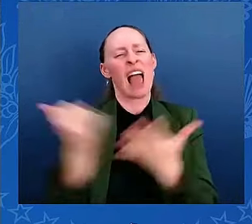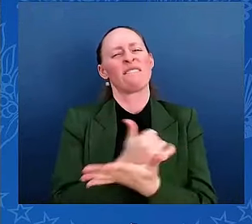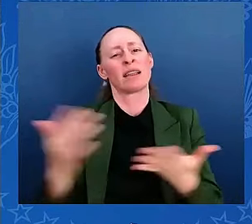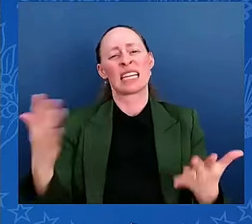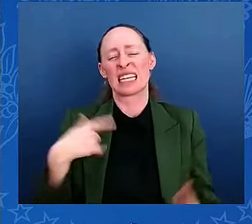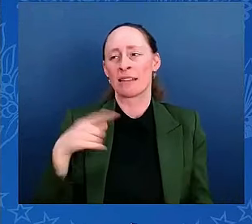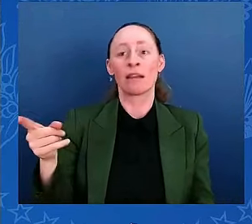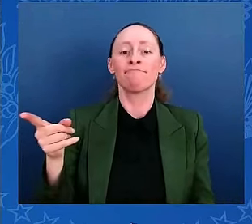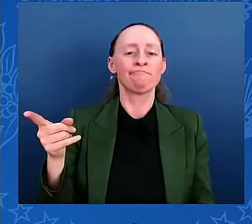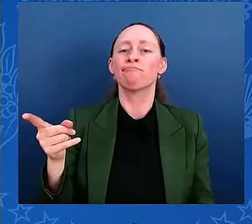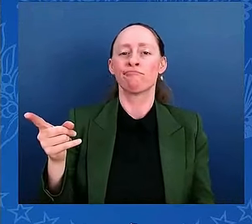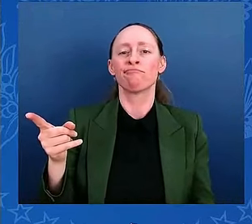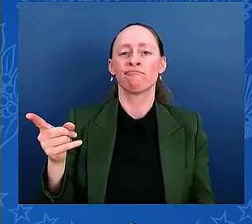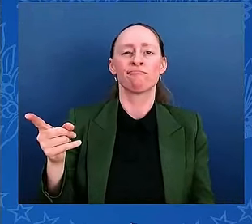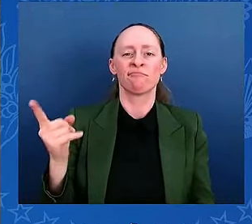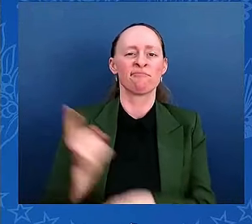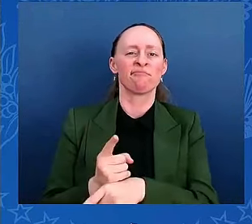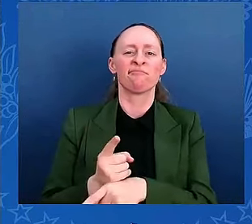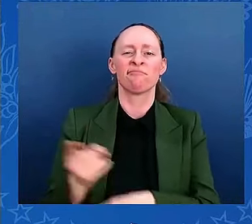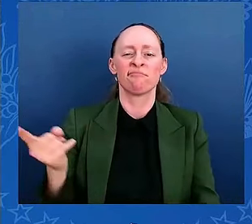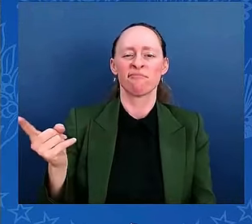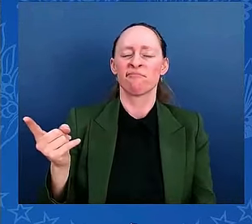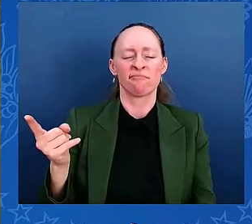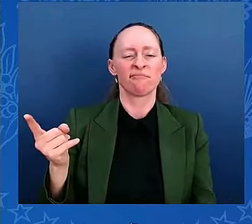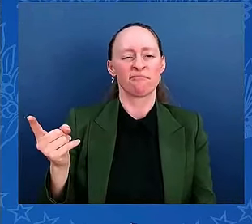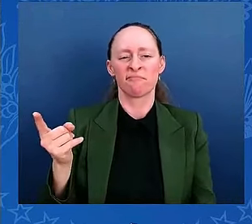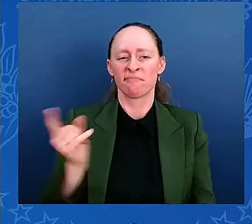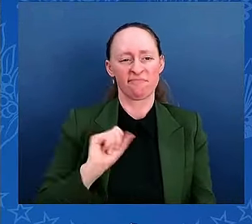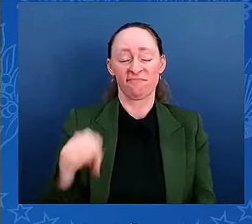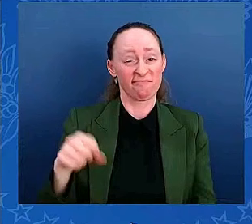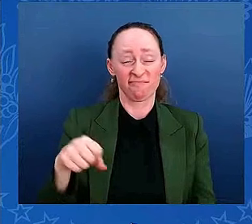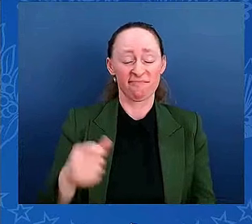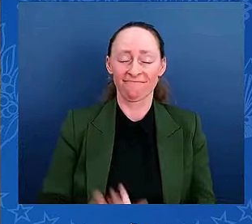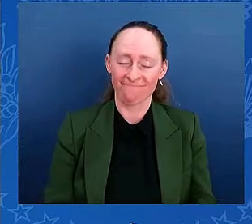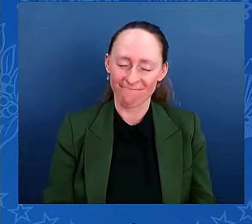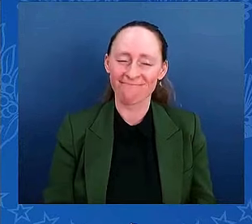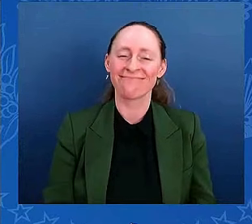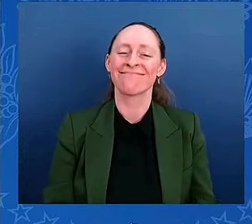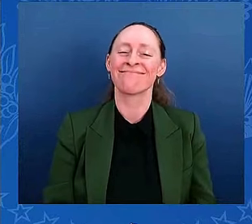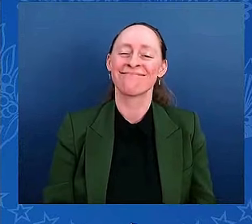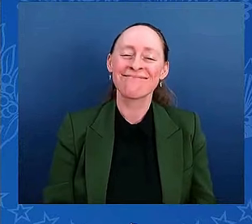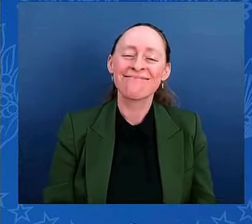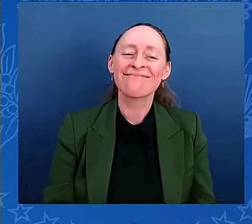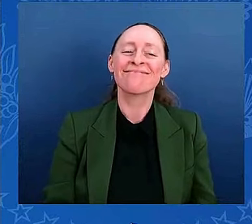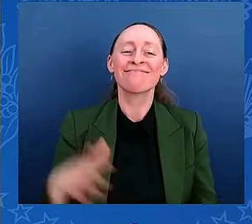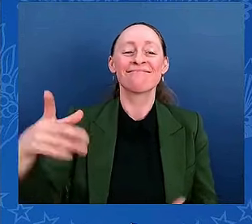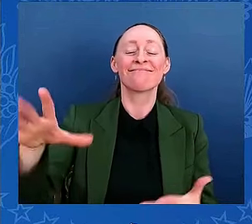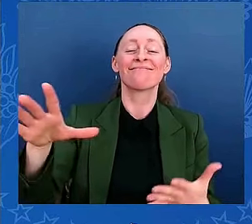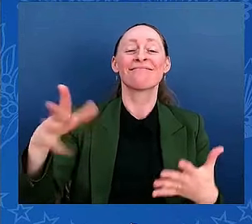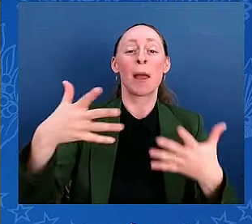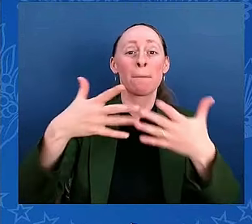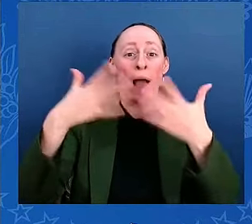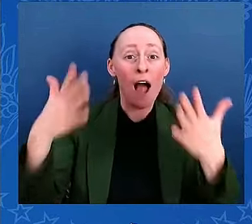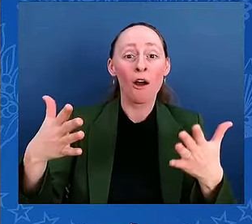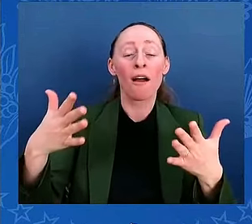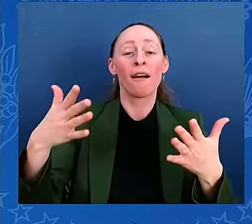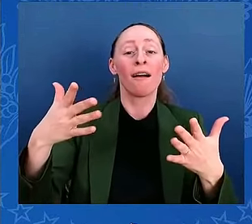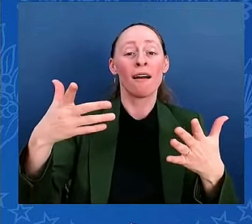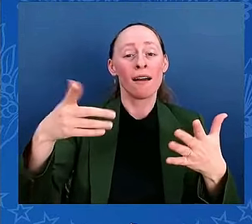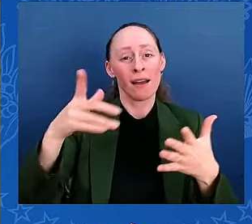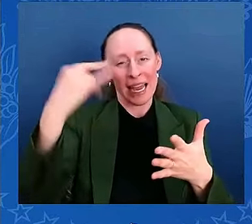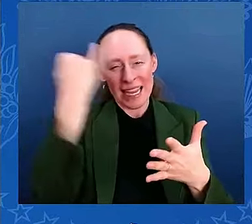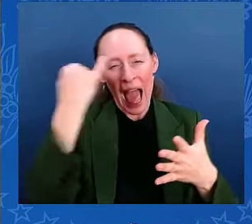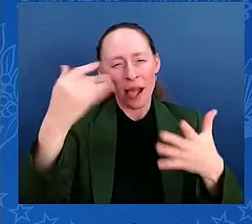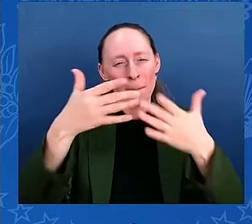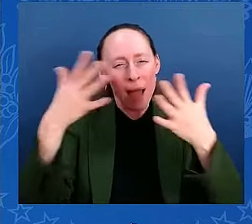abroad. Italian Americans are central to our nation's deep friendship and strategic partnership with Italy. I've worked out a really